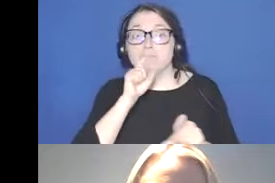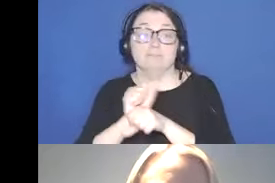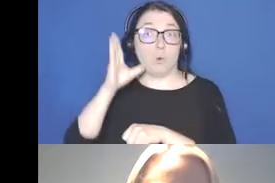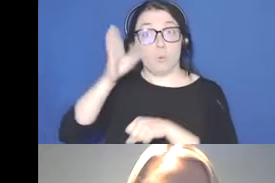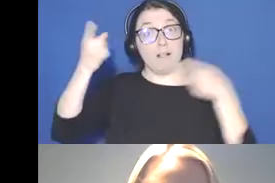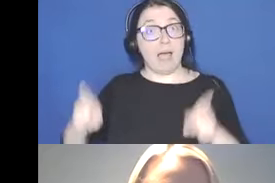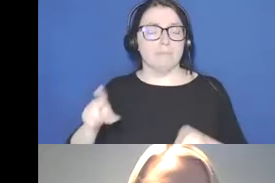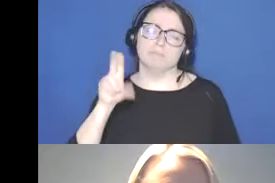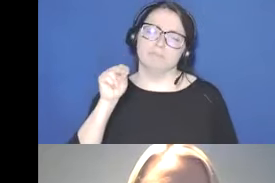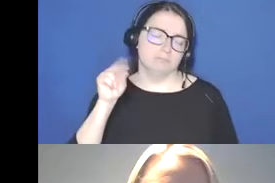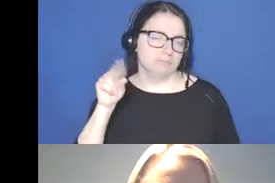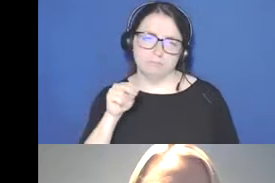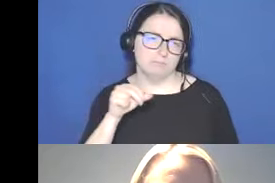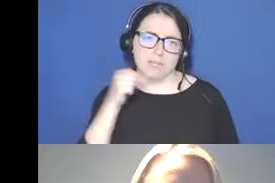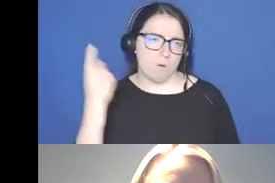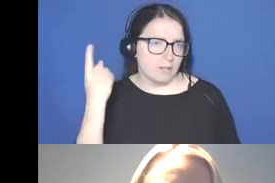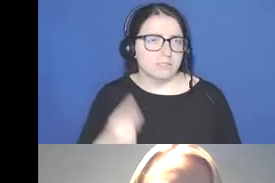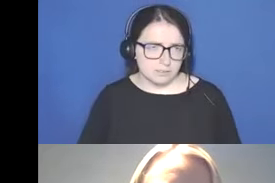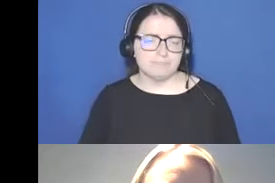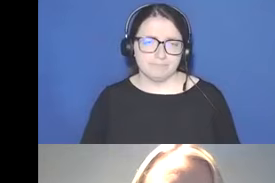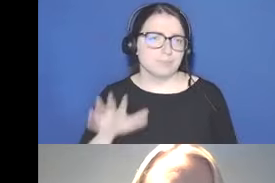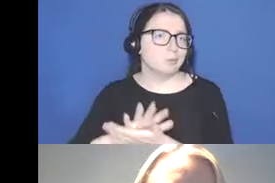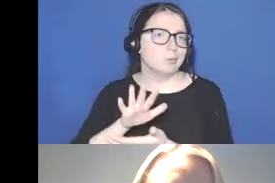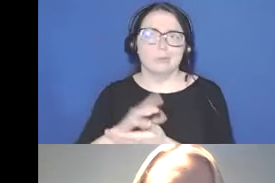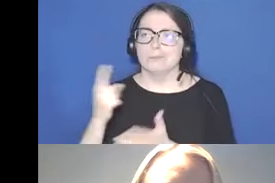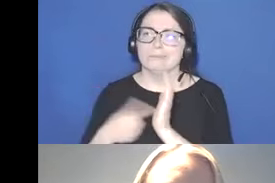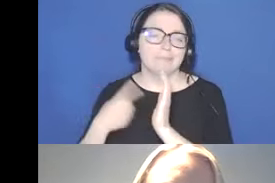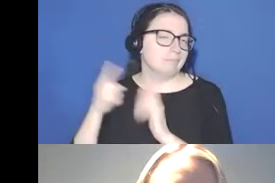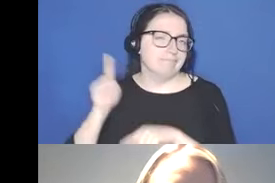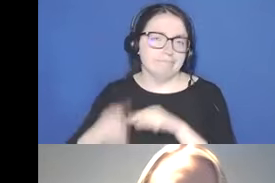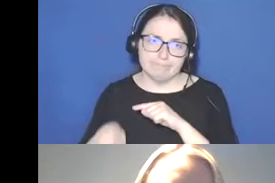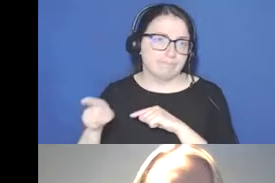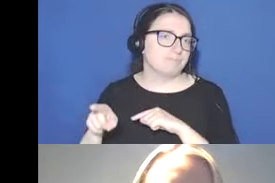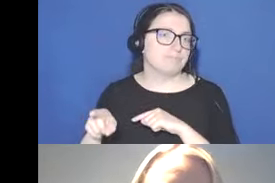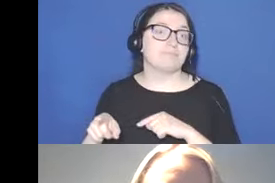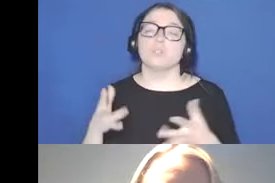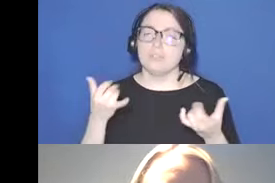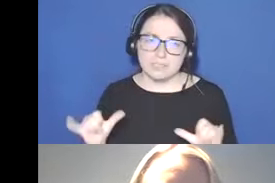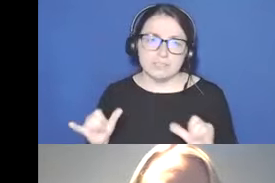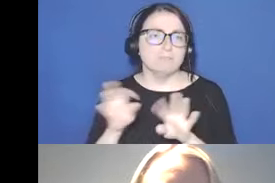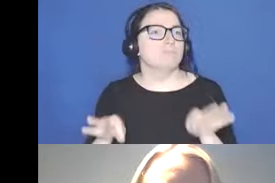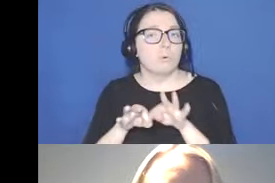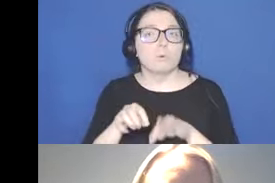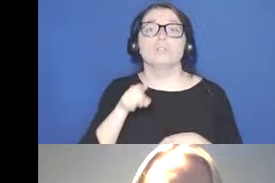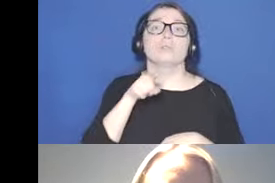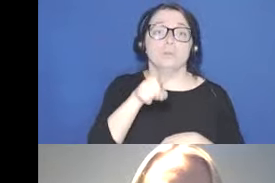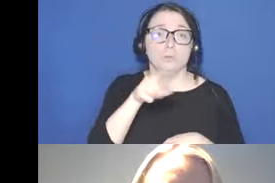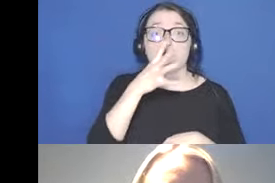to be followed by the school, that it really does still fall on you and the school team to make those